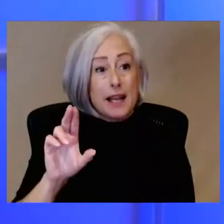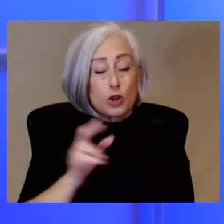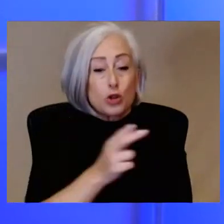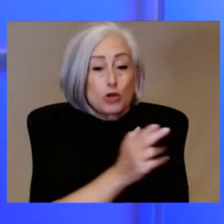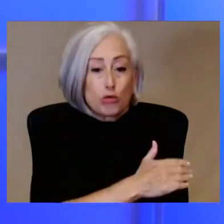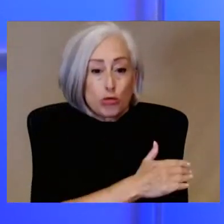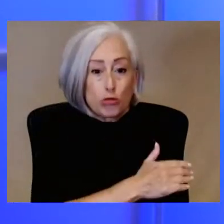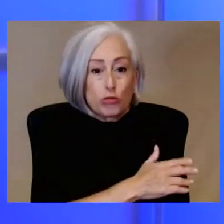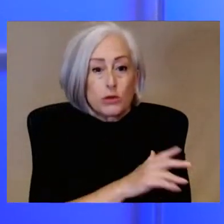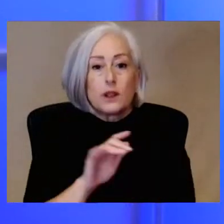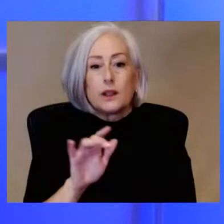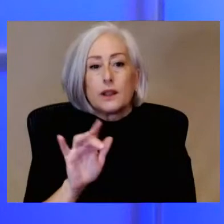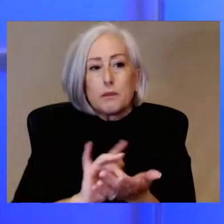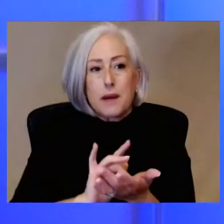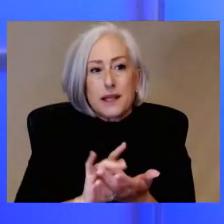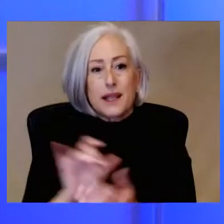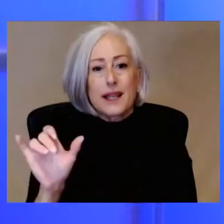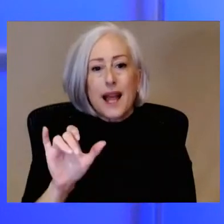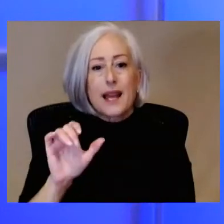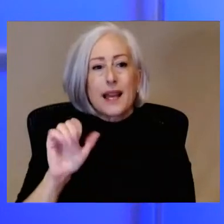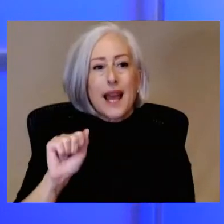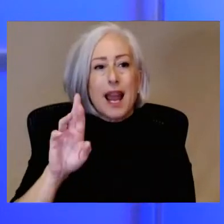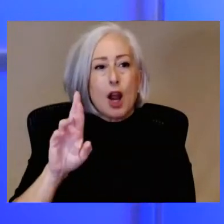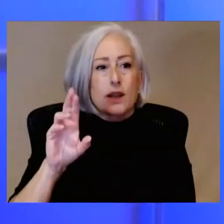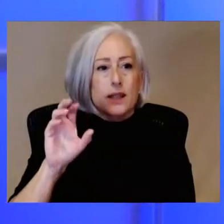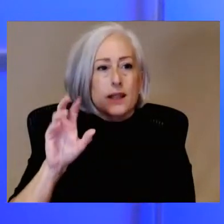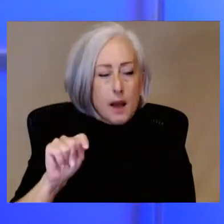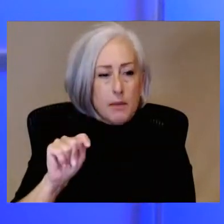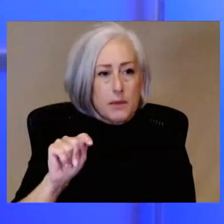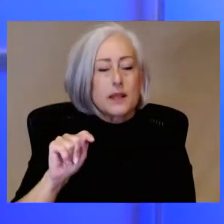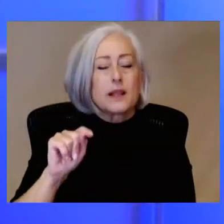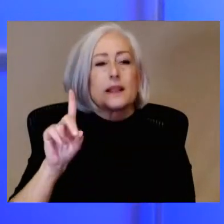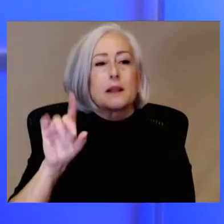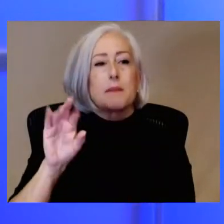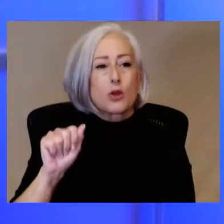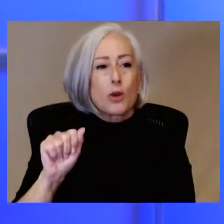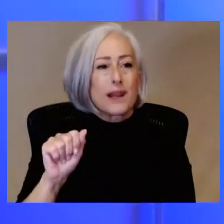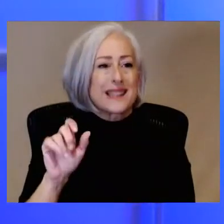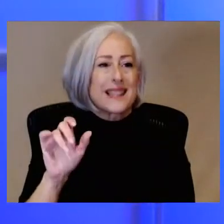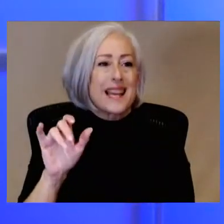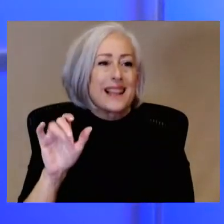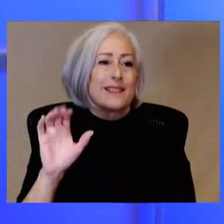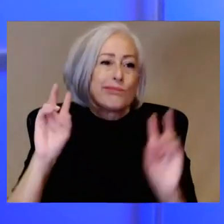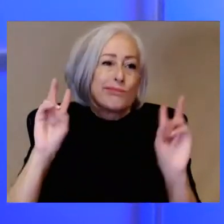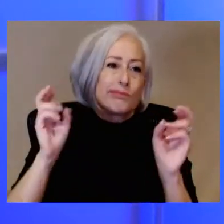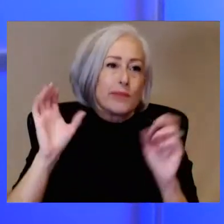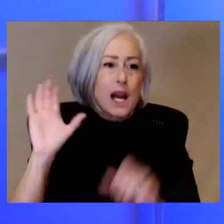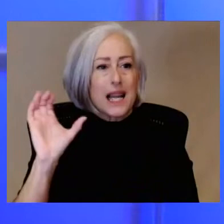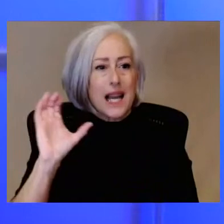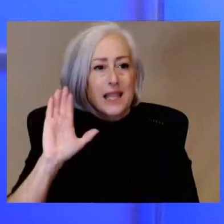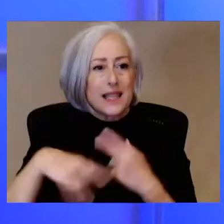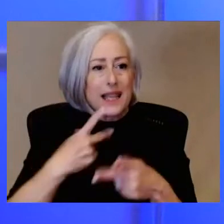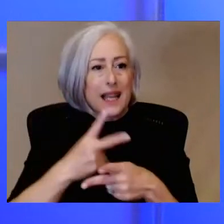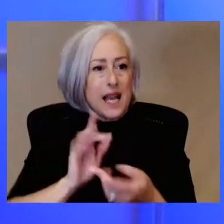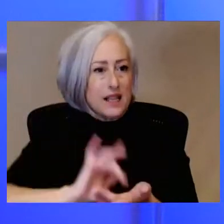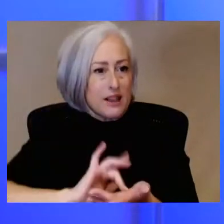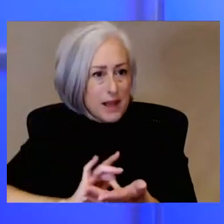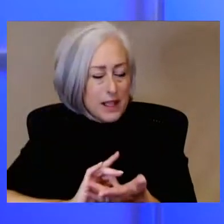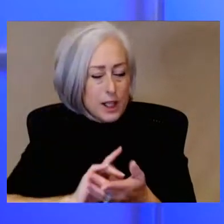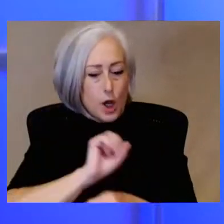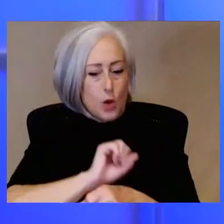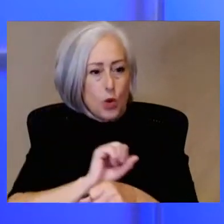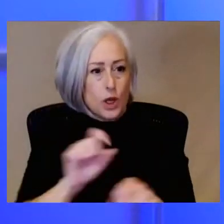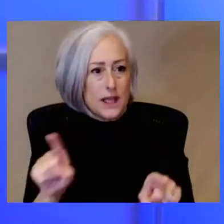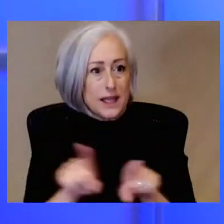the Aricept or donepezil that I mentioned. And so it's a cousin of that. It works very much the same, but in this case, it's delivered